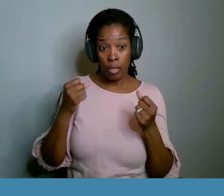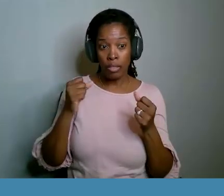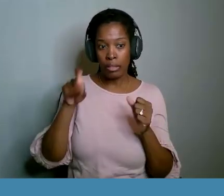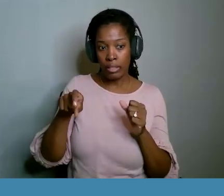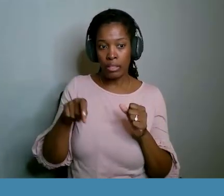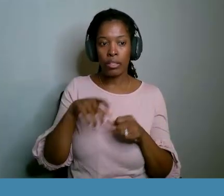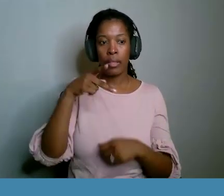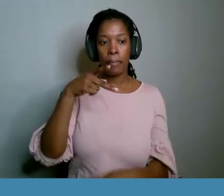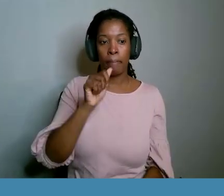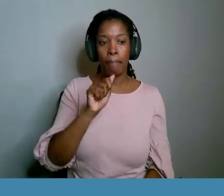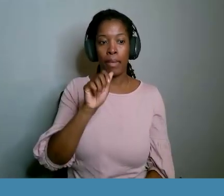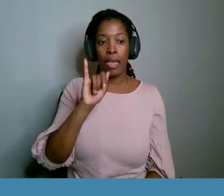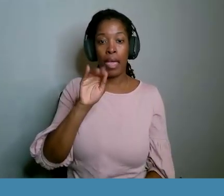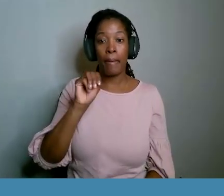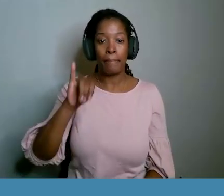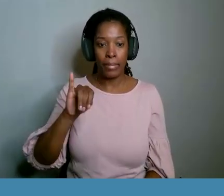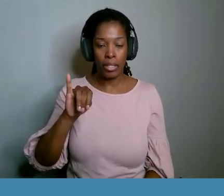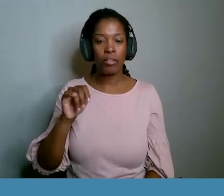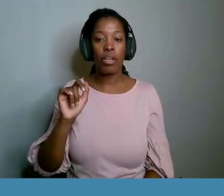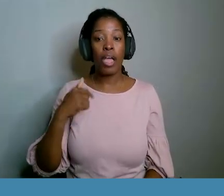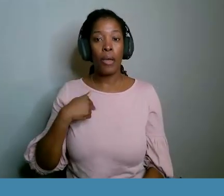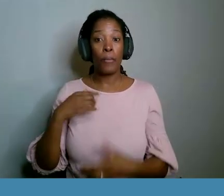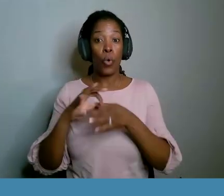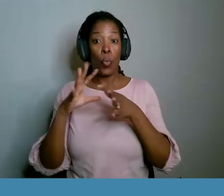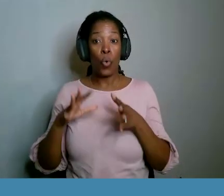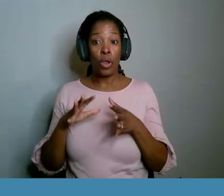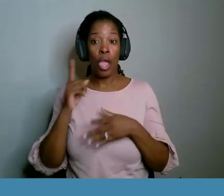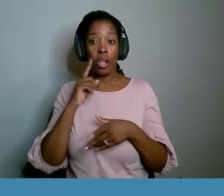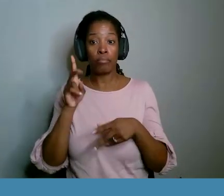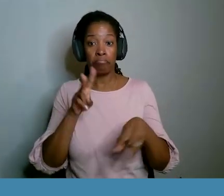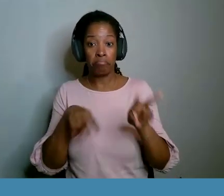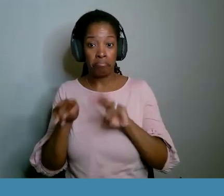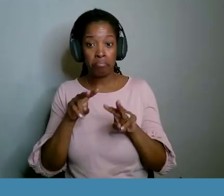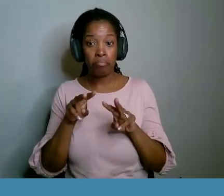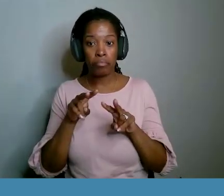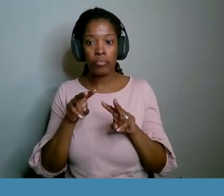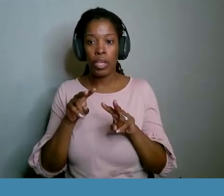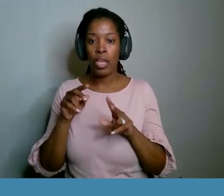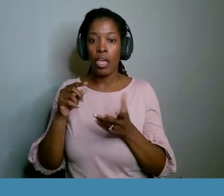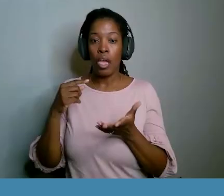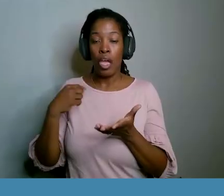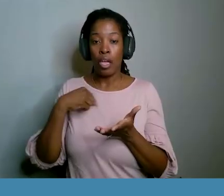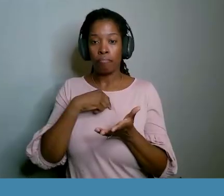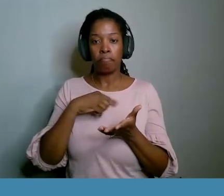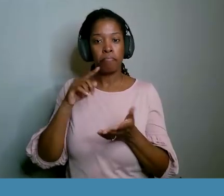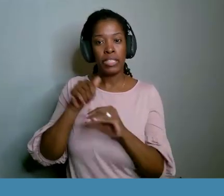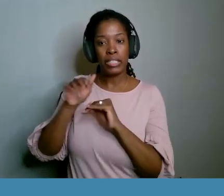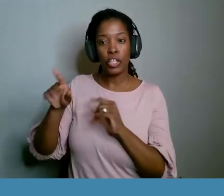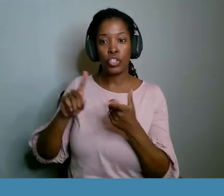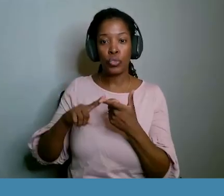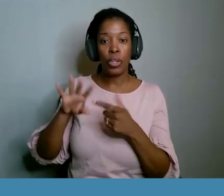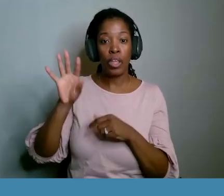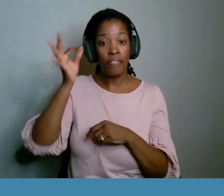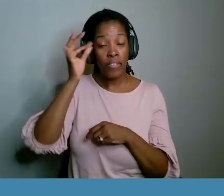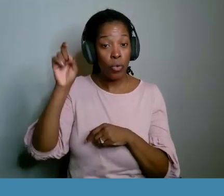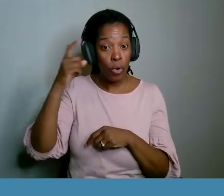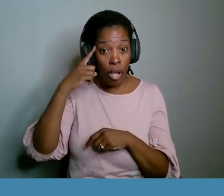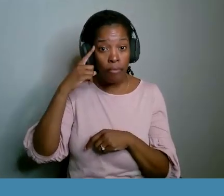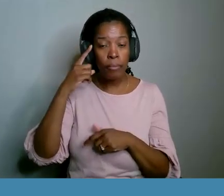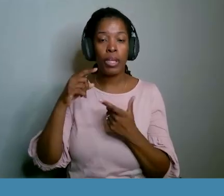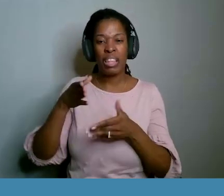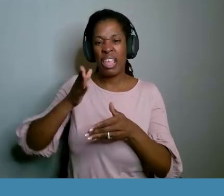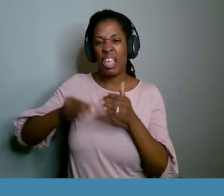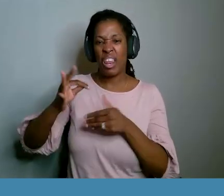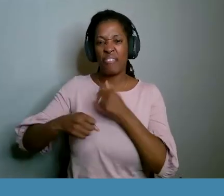I oversee that grant. I write the application every year that has to be submitted to the federal government. I also do the end of the year reporting